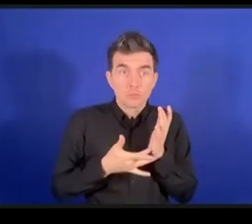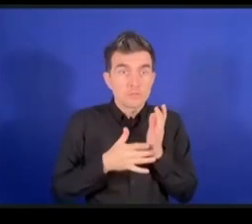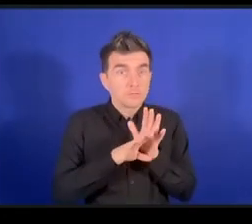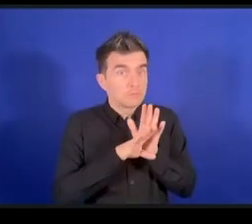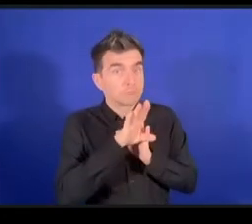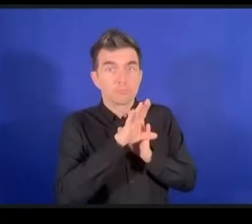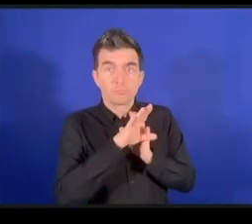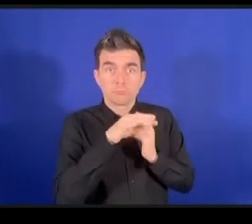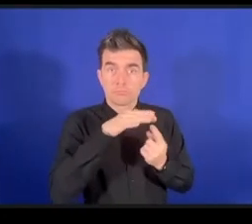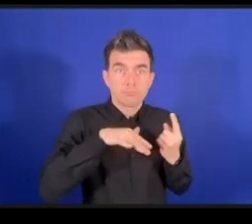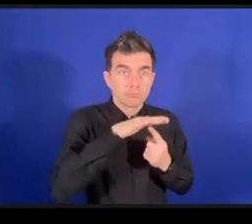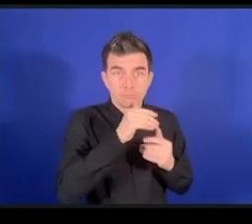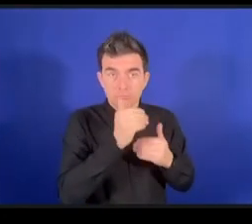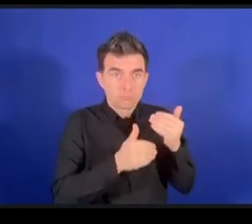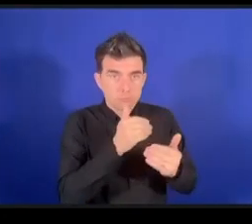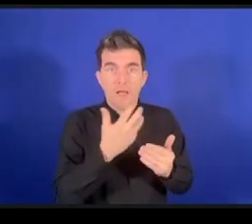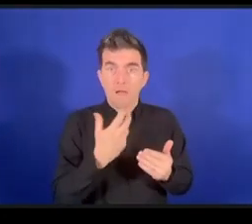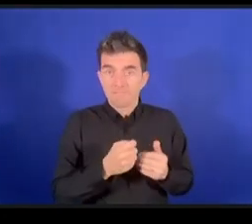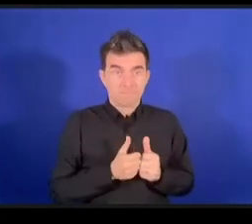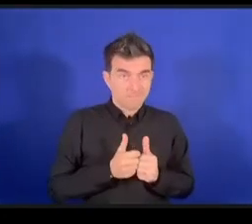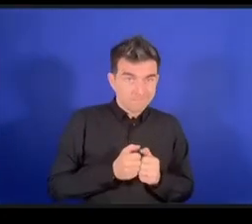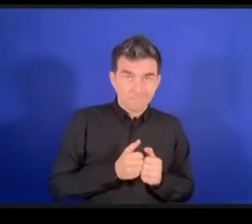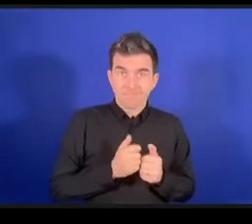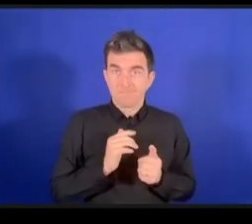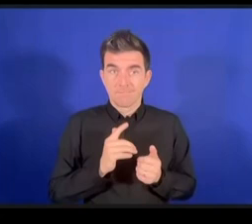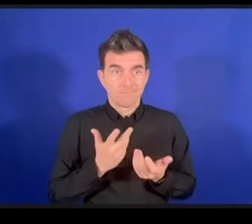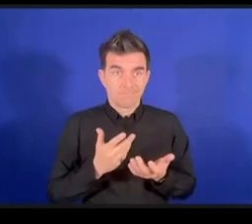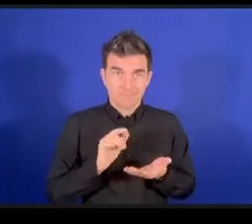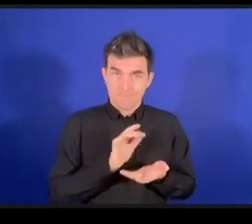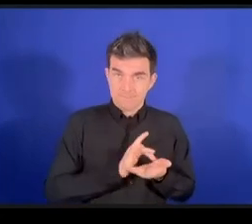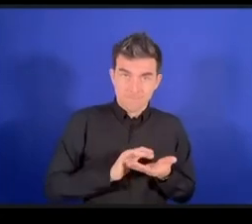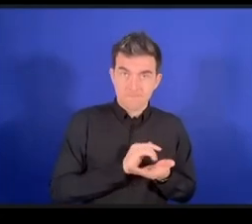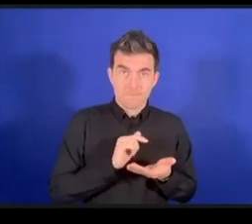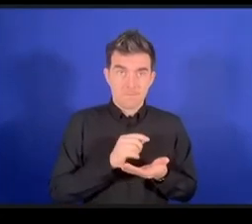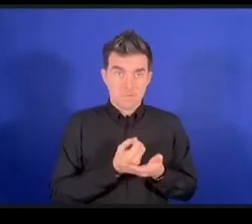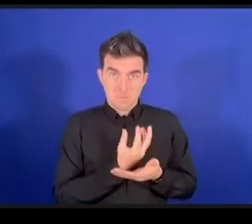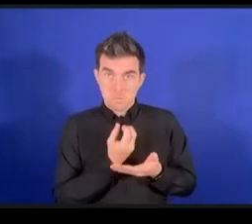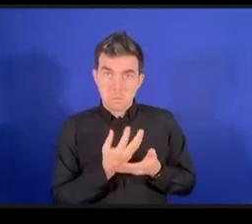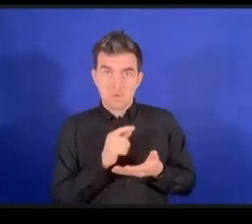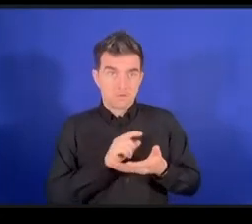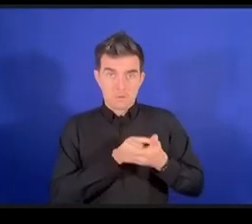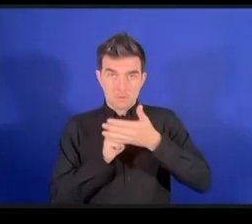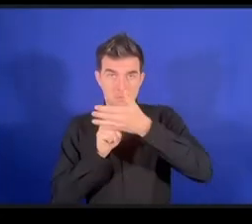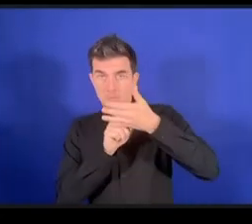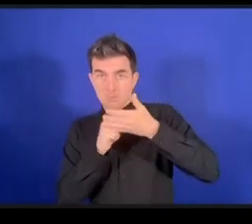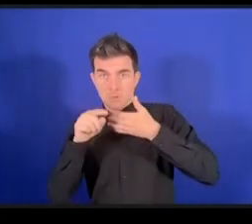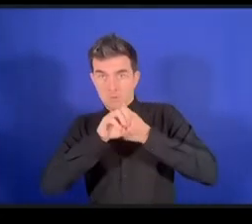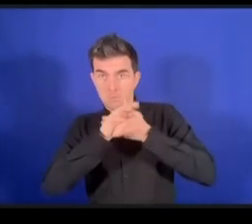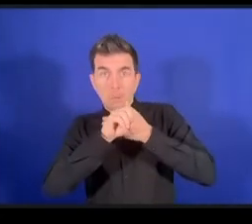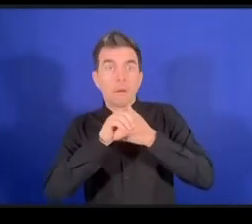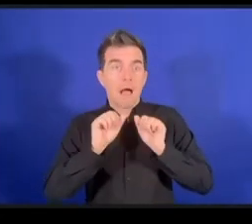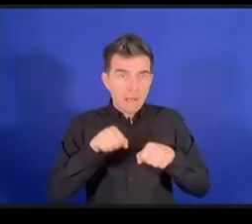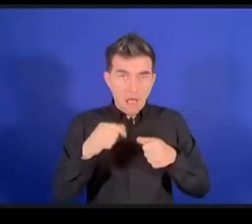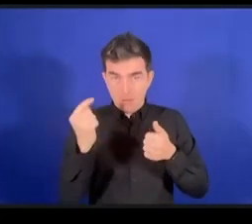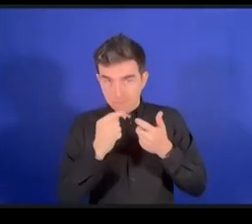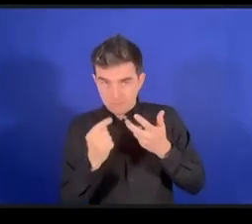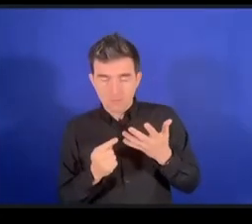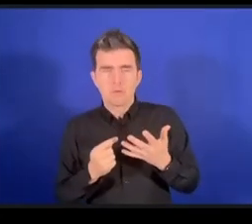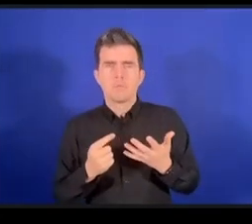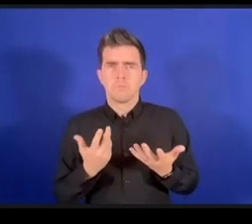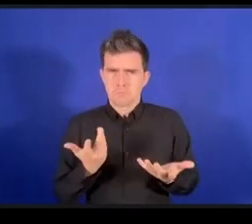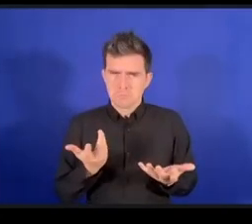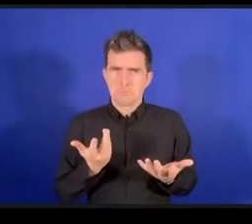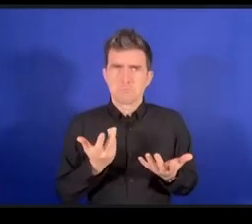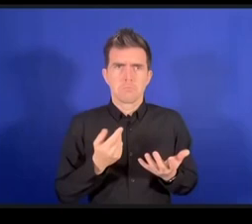hi-fi internet connectivity available to that device. But because of, as it was mentioned, what flows into